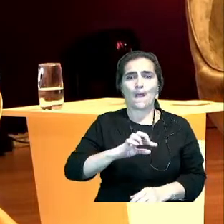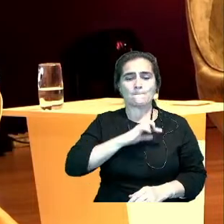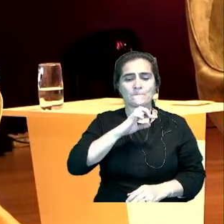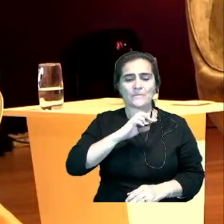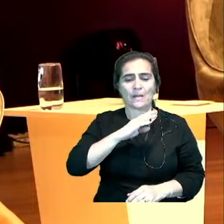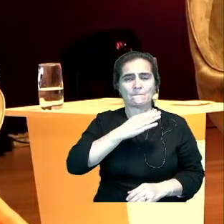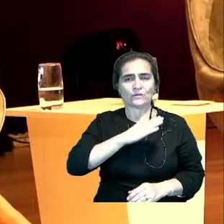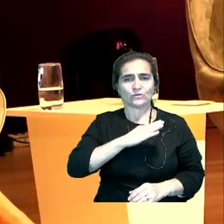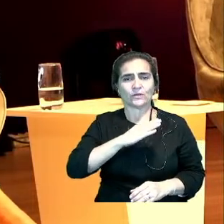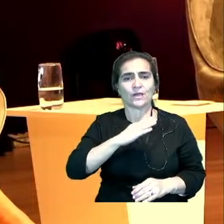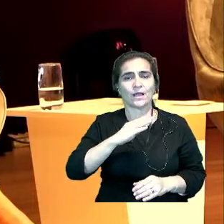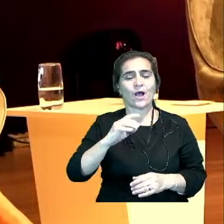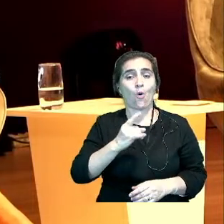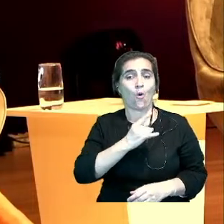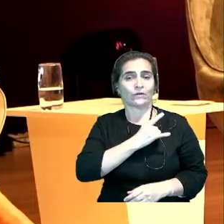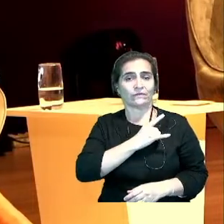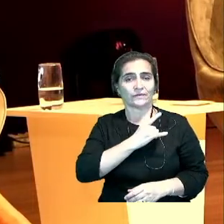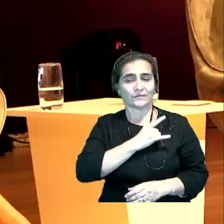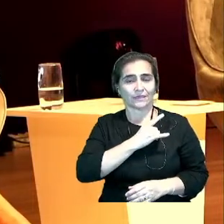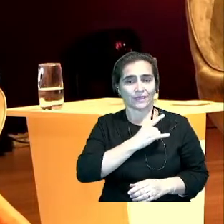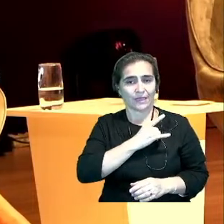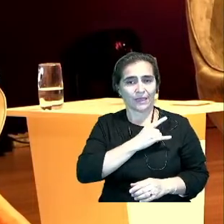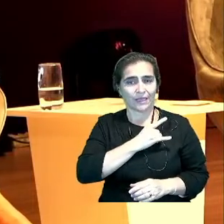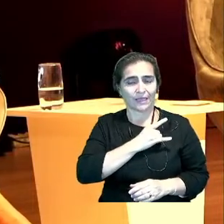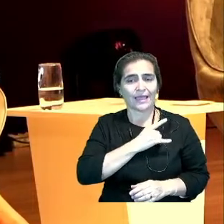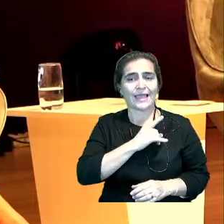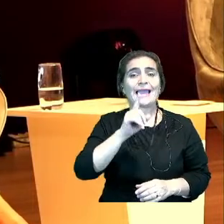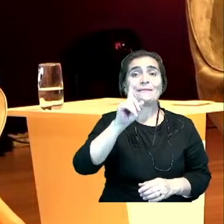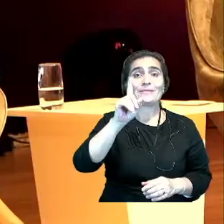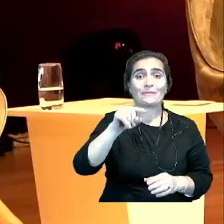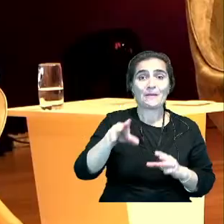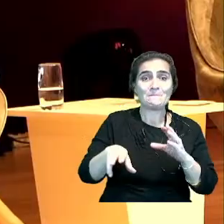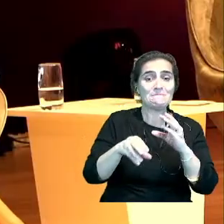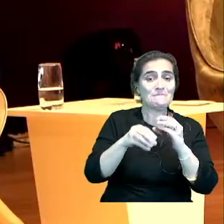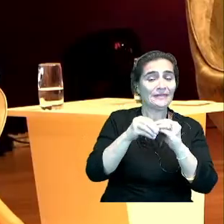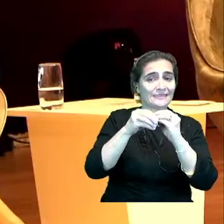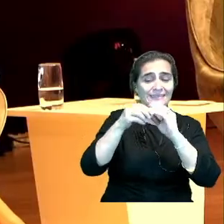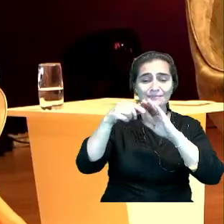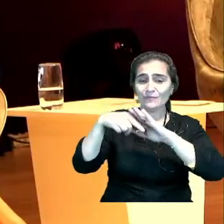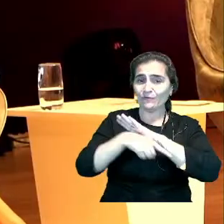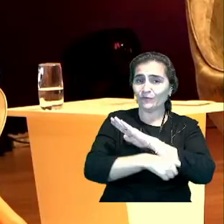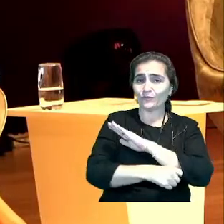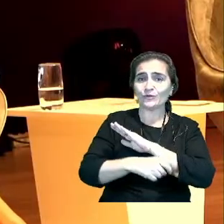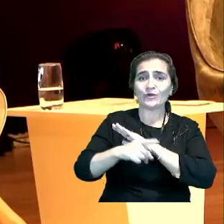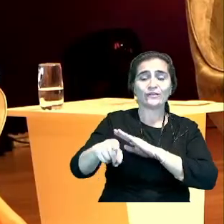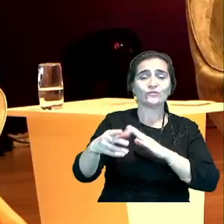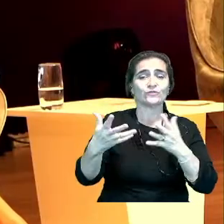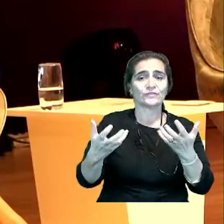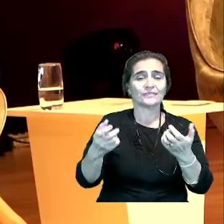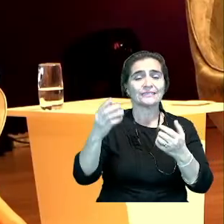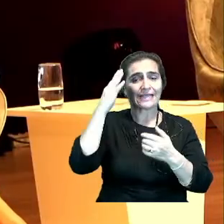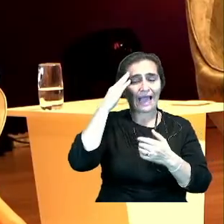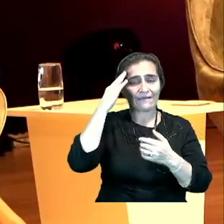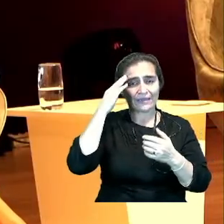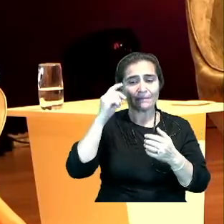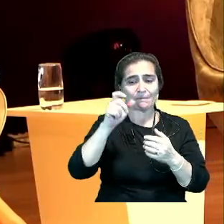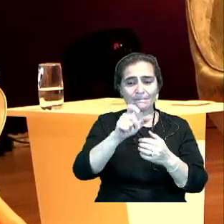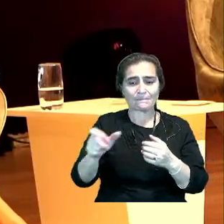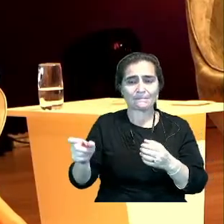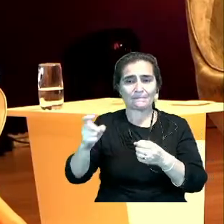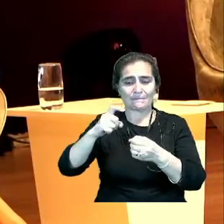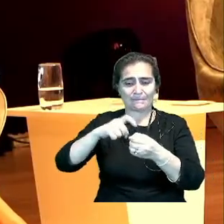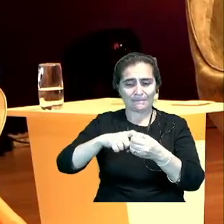have university degrees or postgraduate degrees in most cases, but they're just entrepreneuring as an alternative when